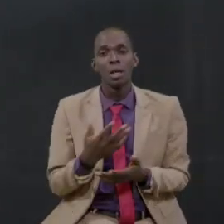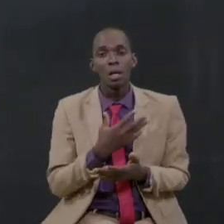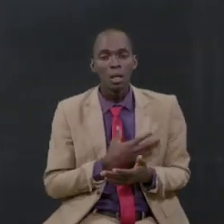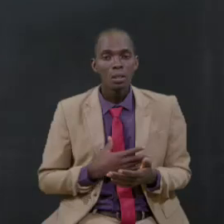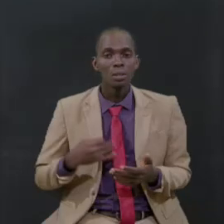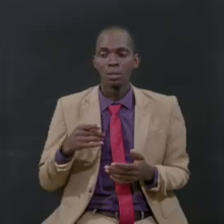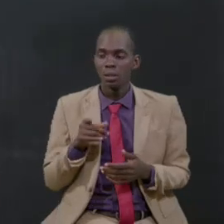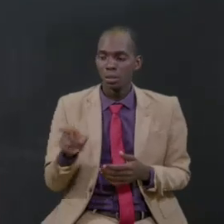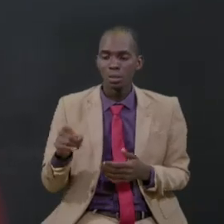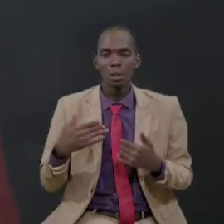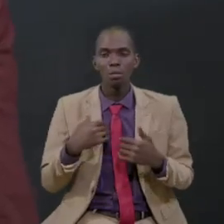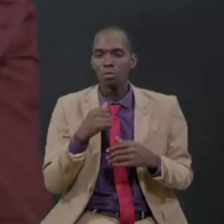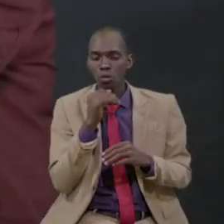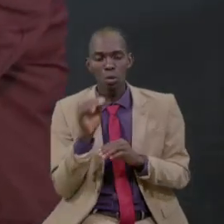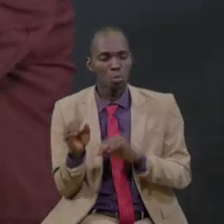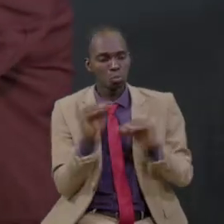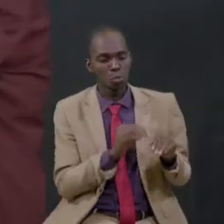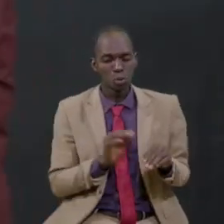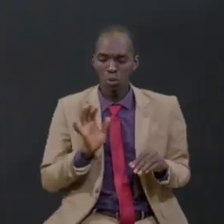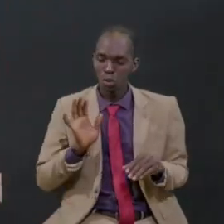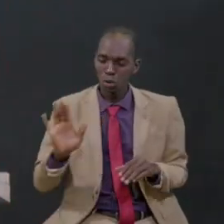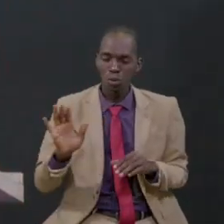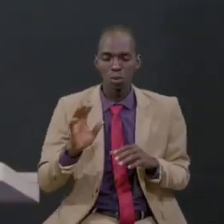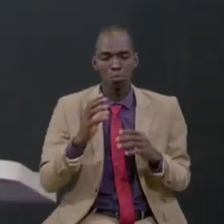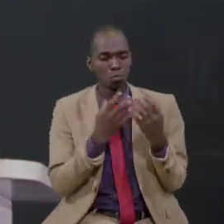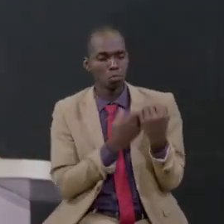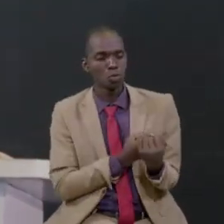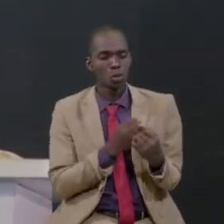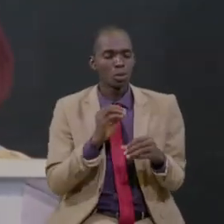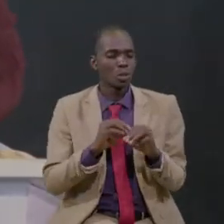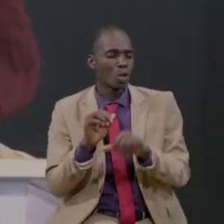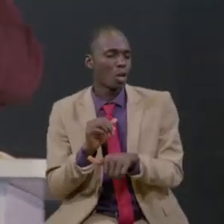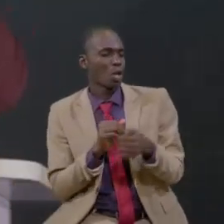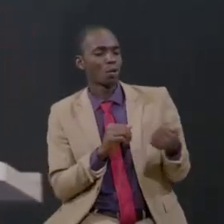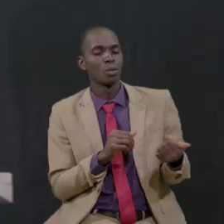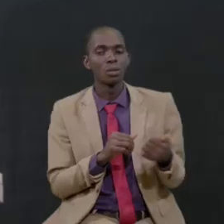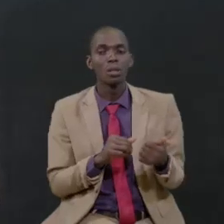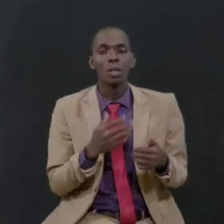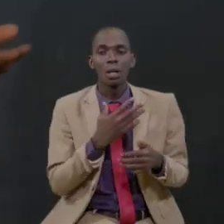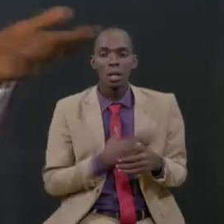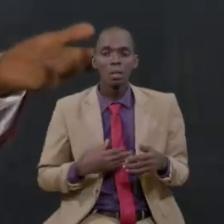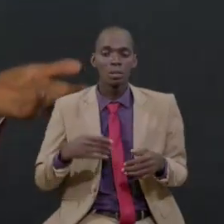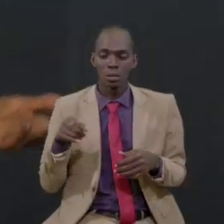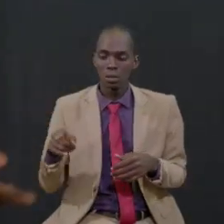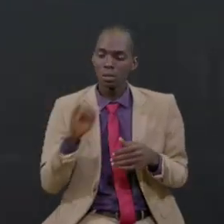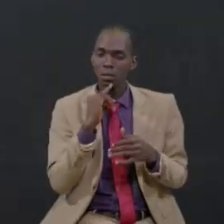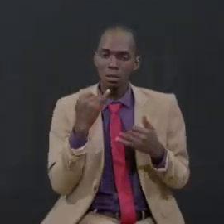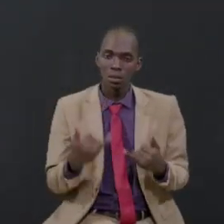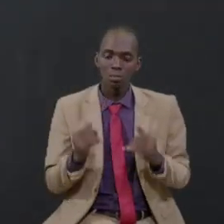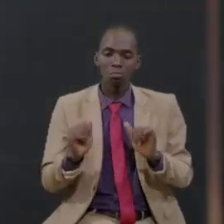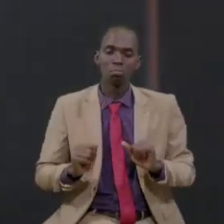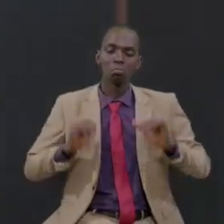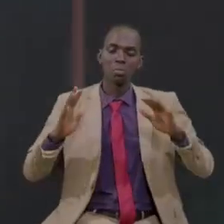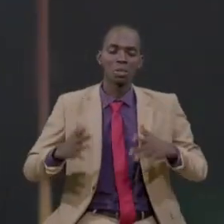his allegiance unto another Lord. He is now submitting his life unto another Lord. And you see